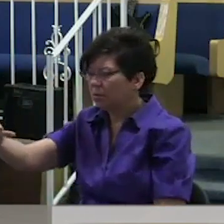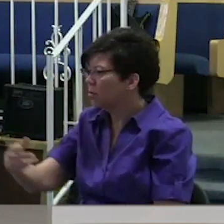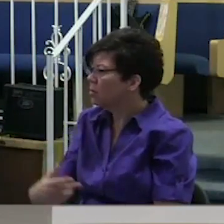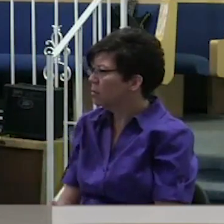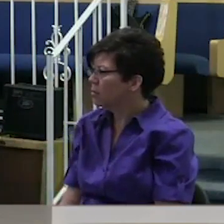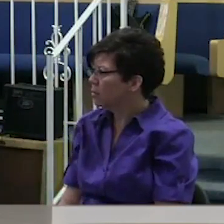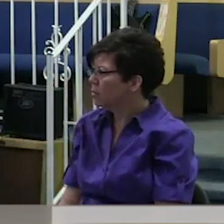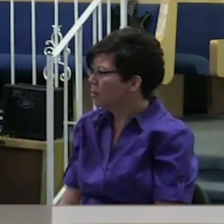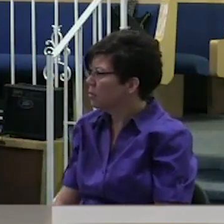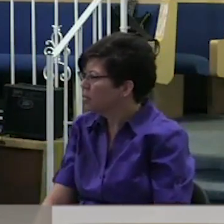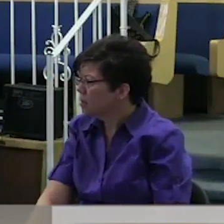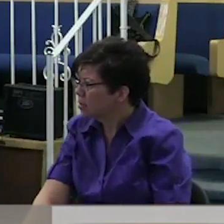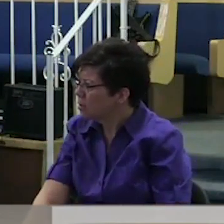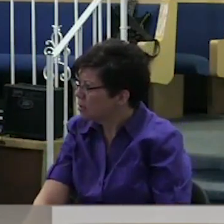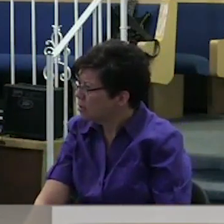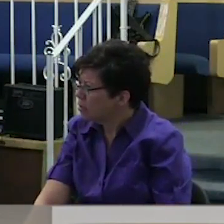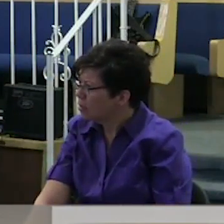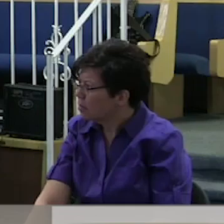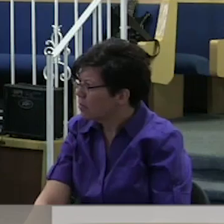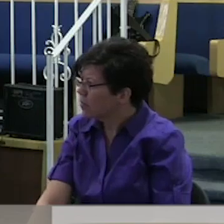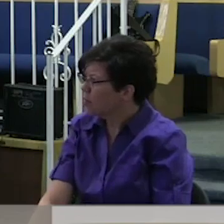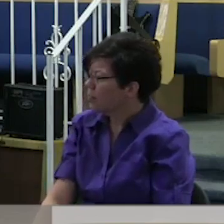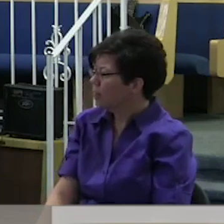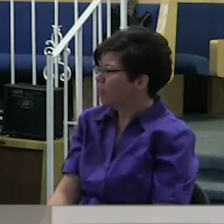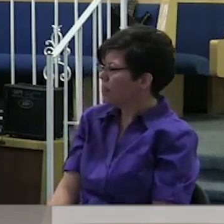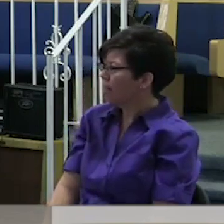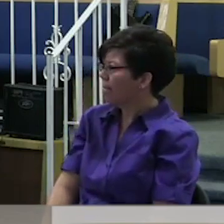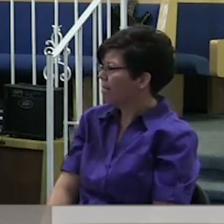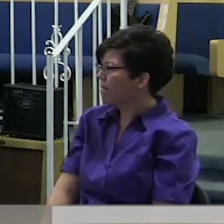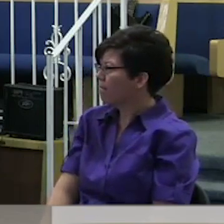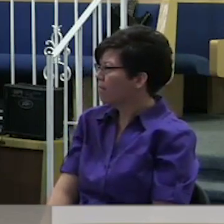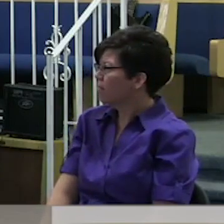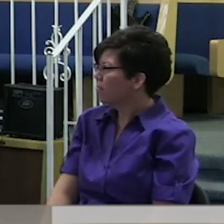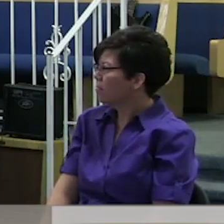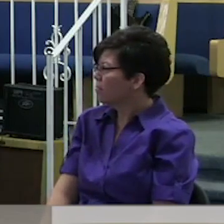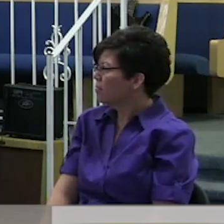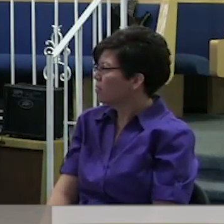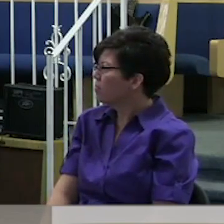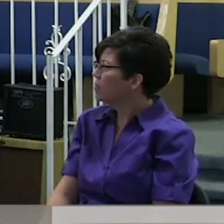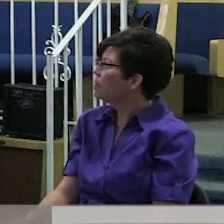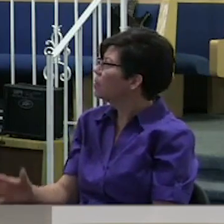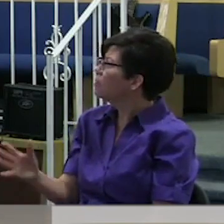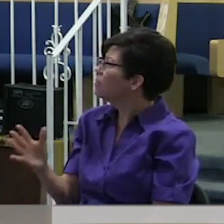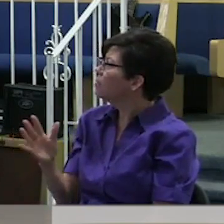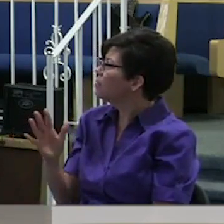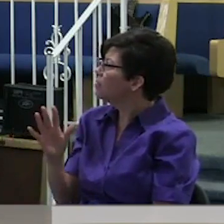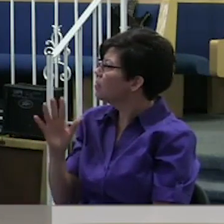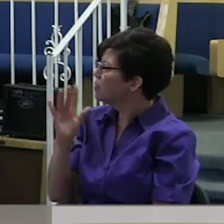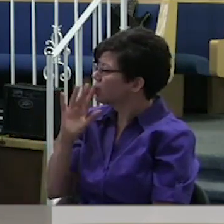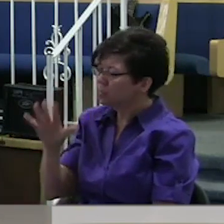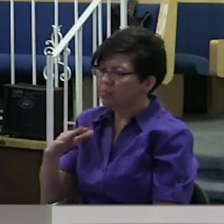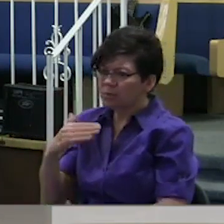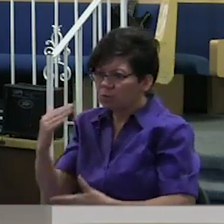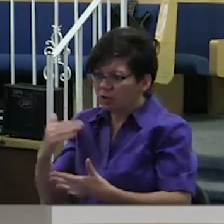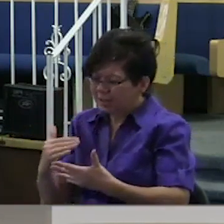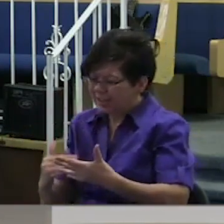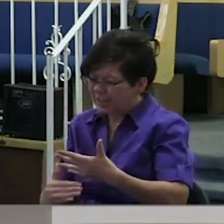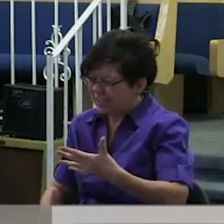I'm a going to take my time. I'm going to get through